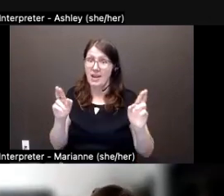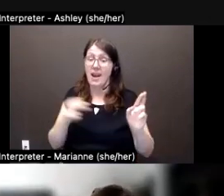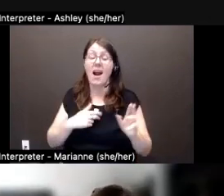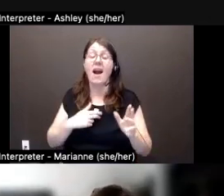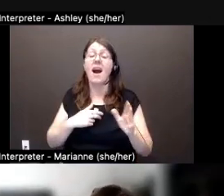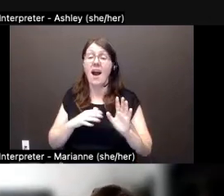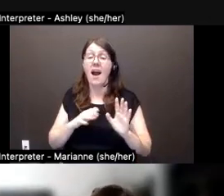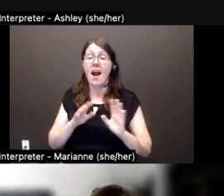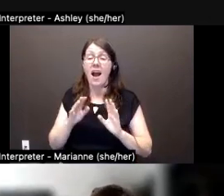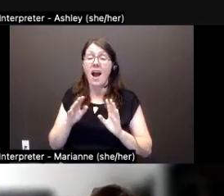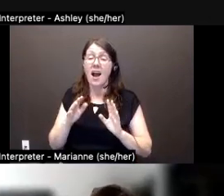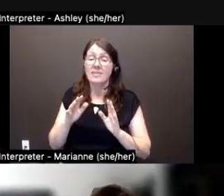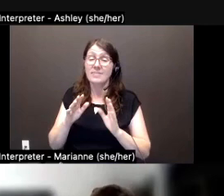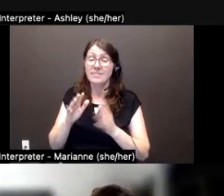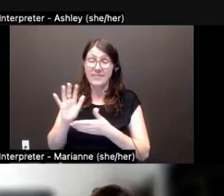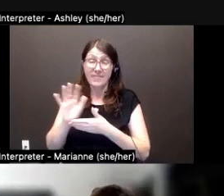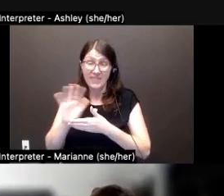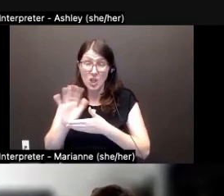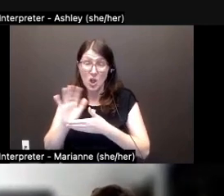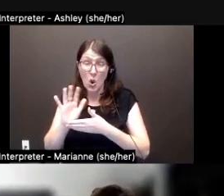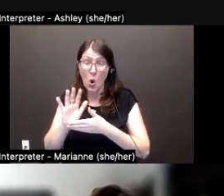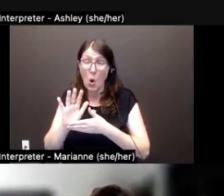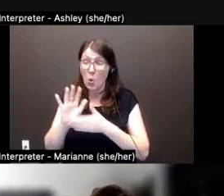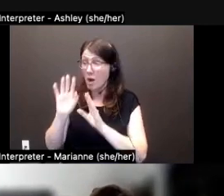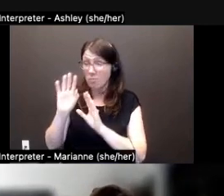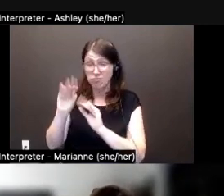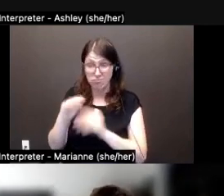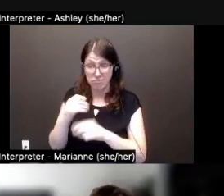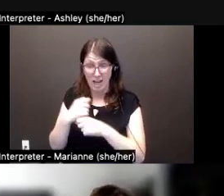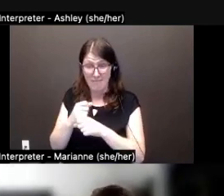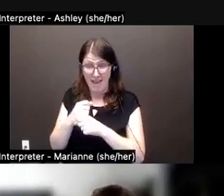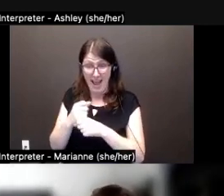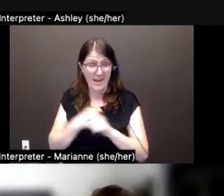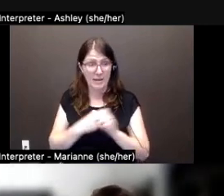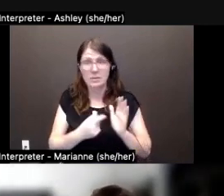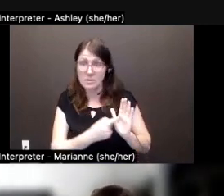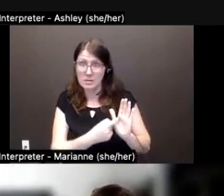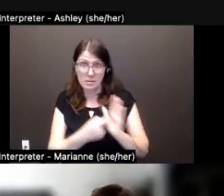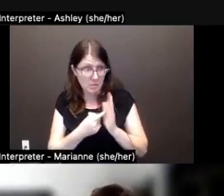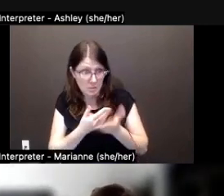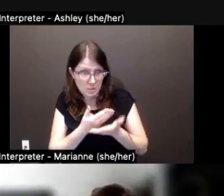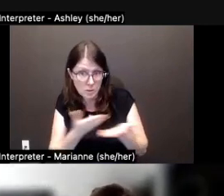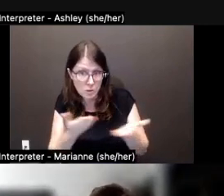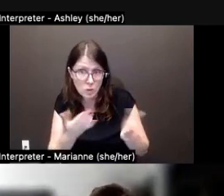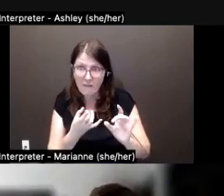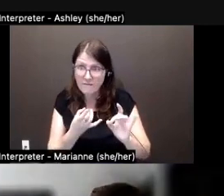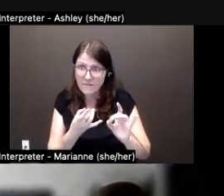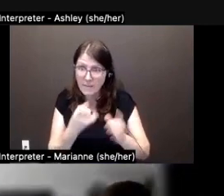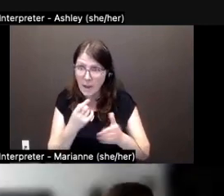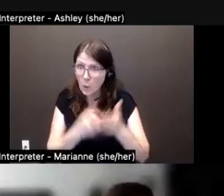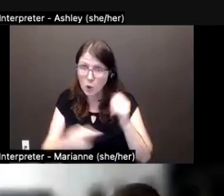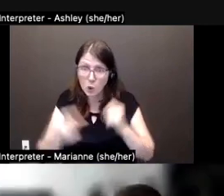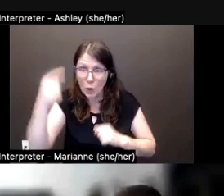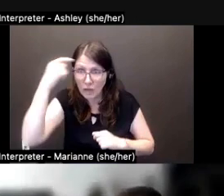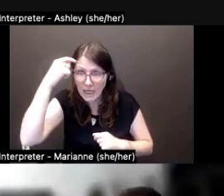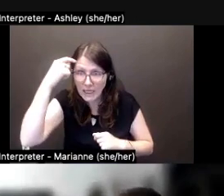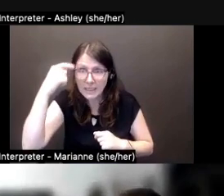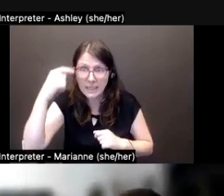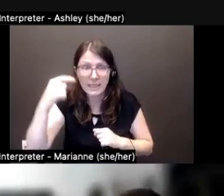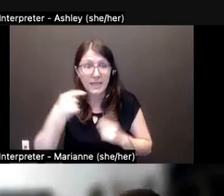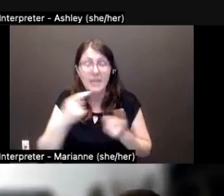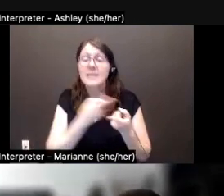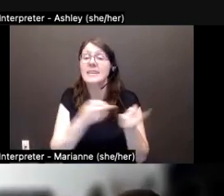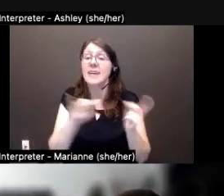like, Maxine, what about the alphabet? So I decided to work on that as well.